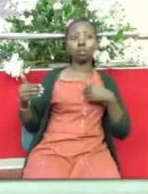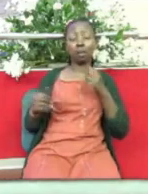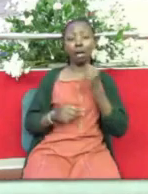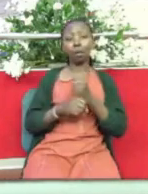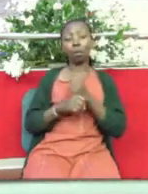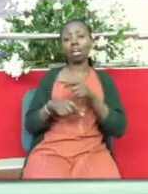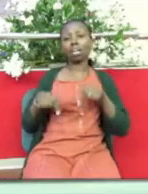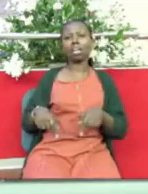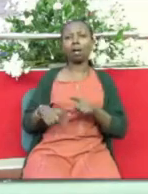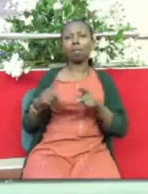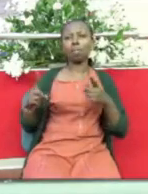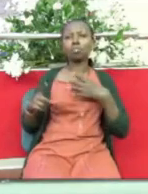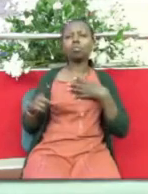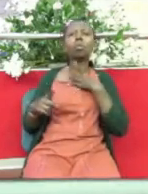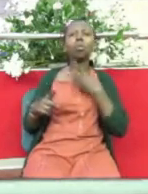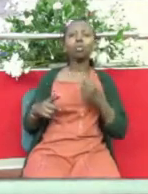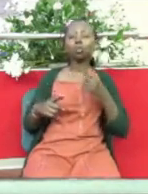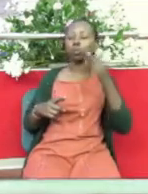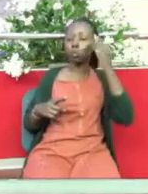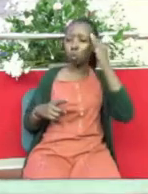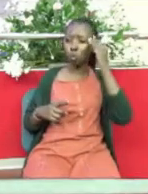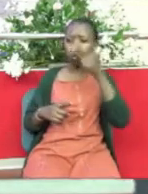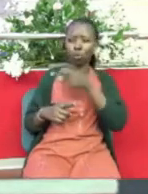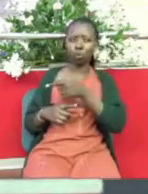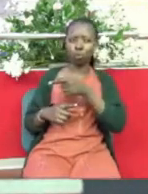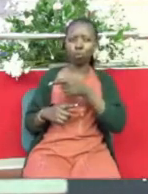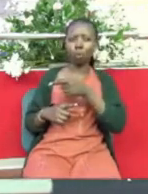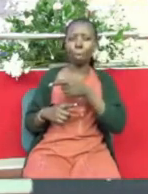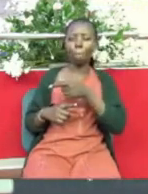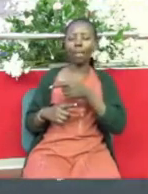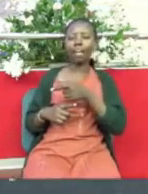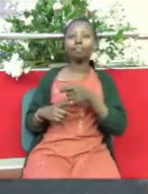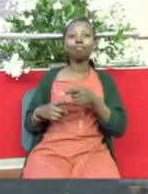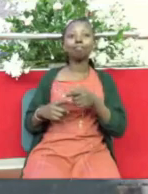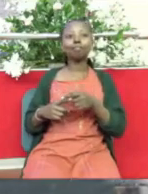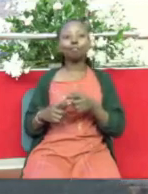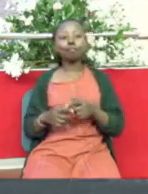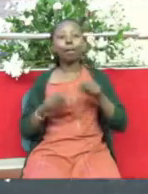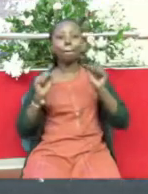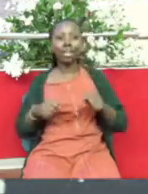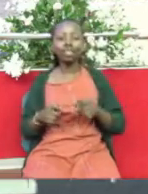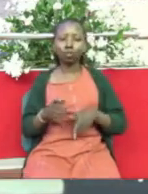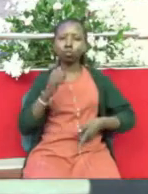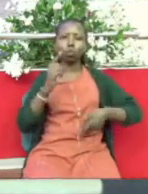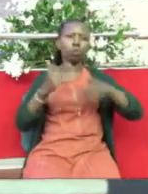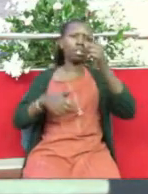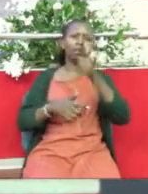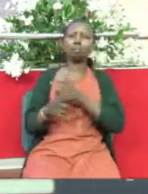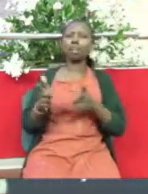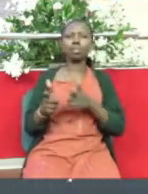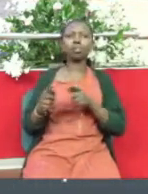kama mahali hapa. But I want to let you know that this time you are not. Lakini nataka ujue wakati huo utaweza. You cannot continue operating in